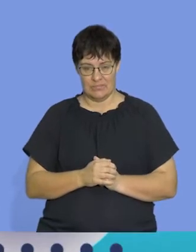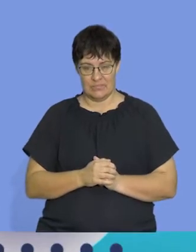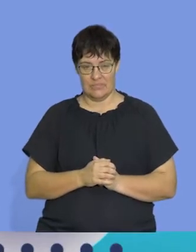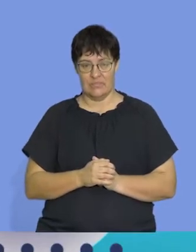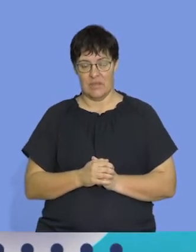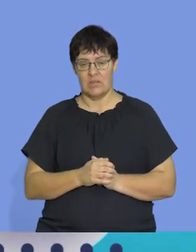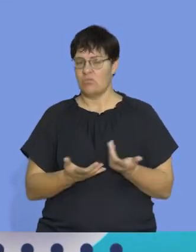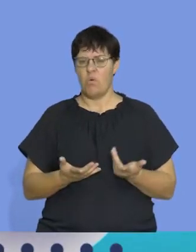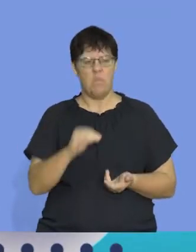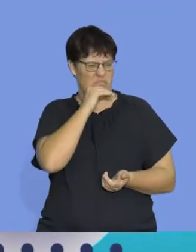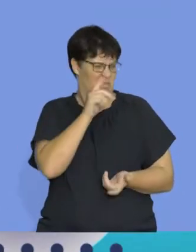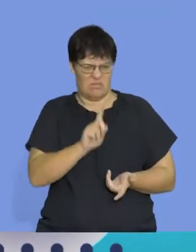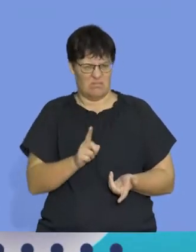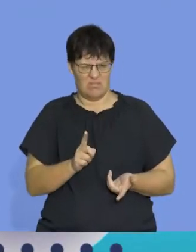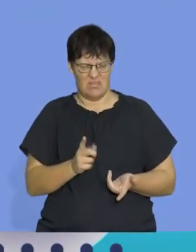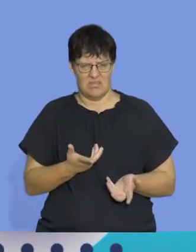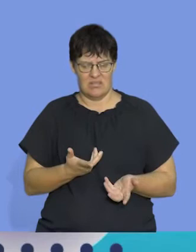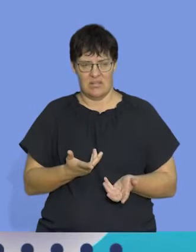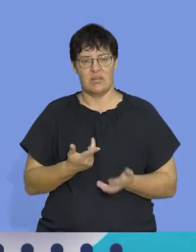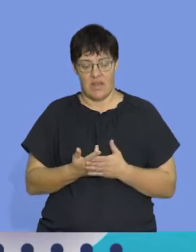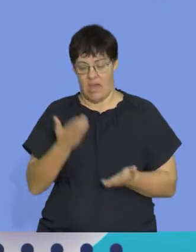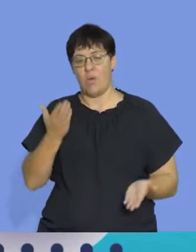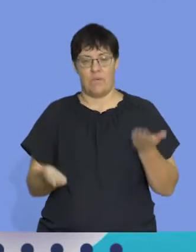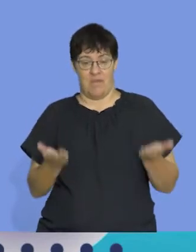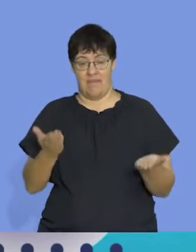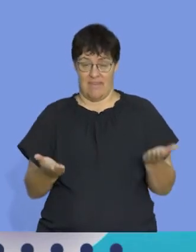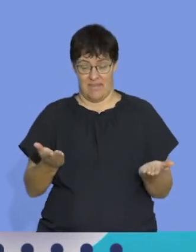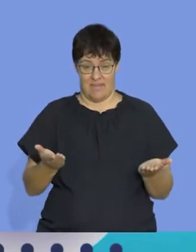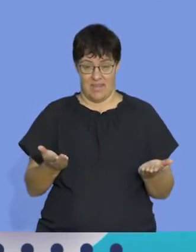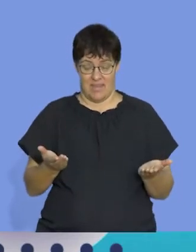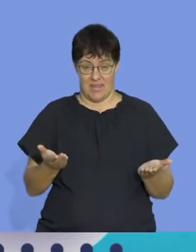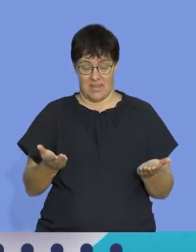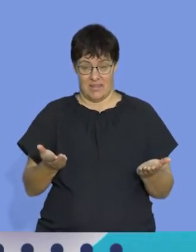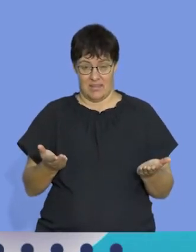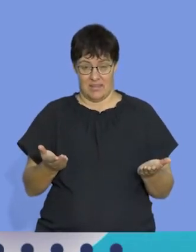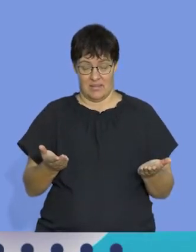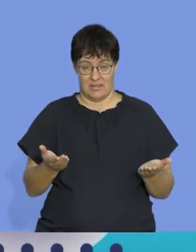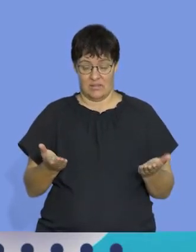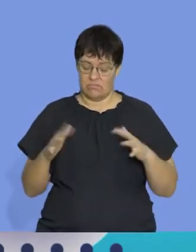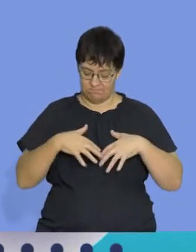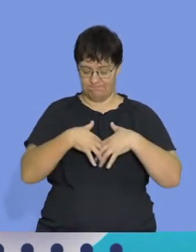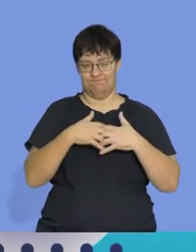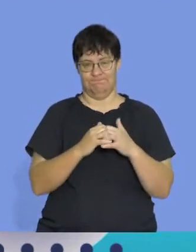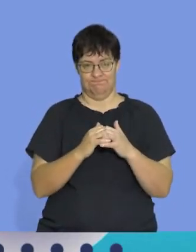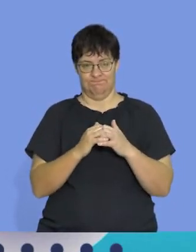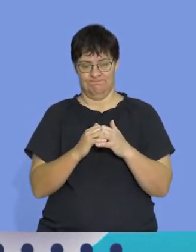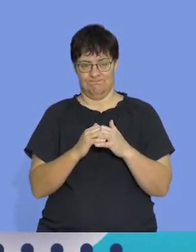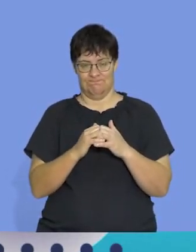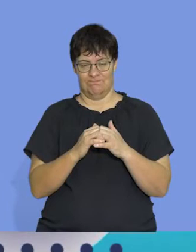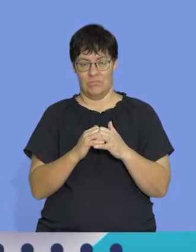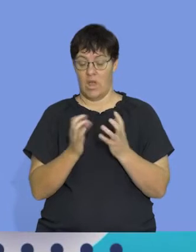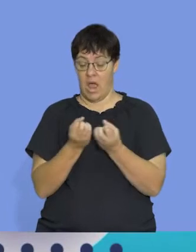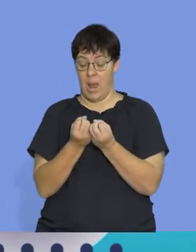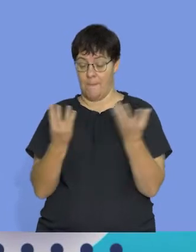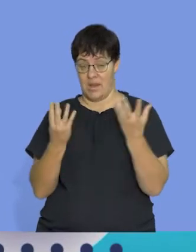trying to say is that there is a comparison that we need to put in place in as far as amount of